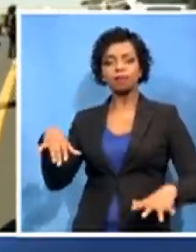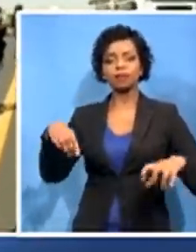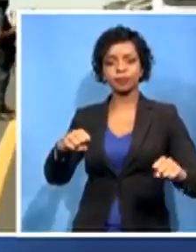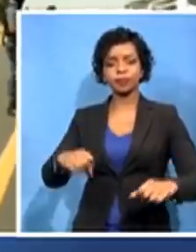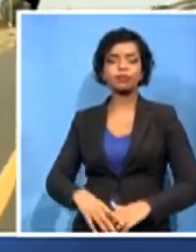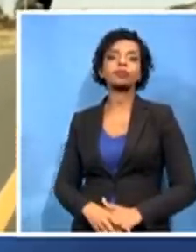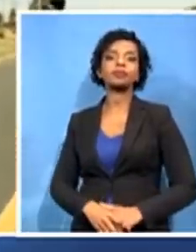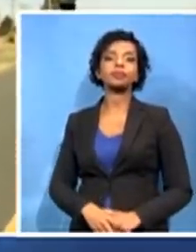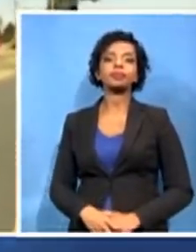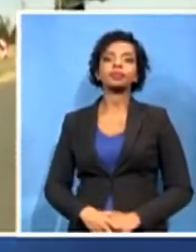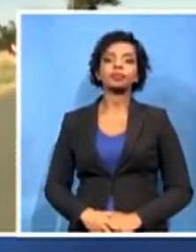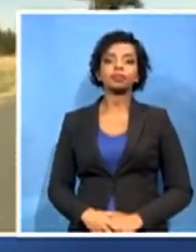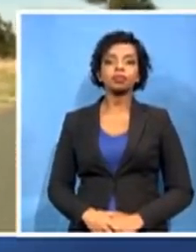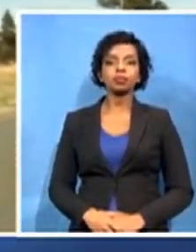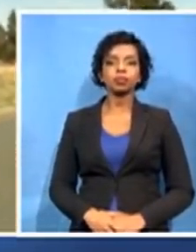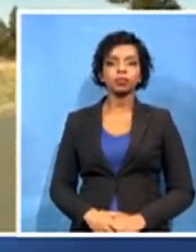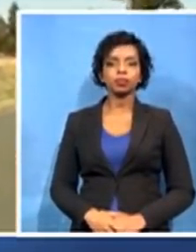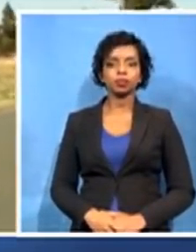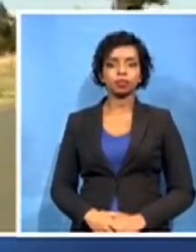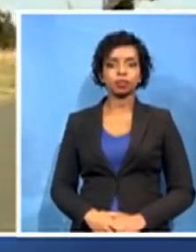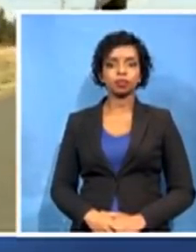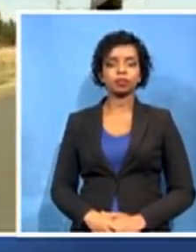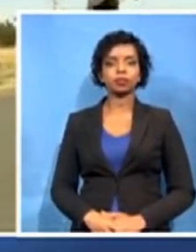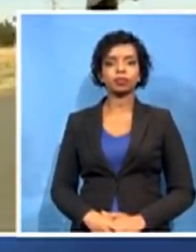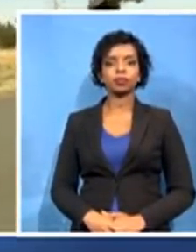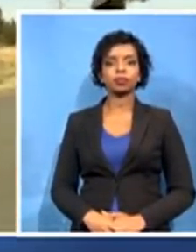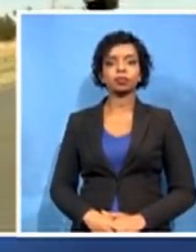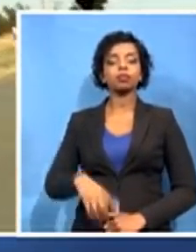We have the Secretary of Western Cape,